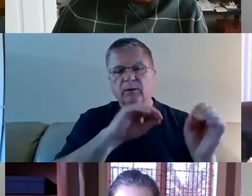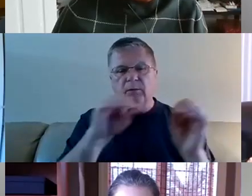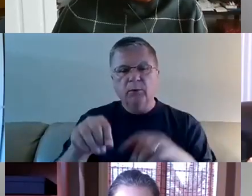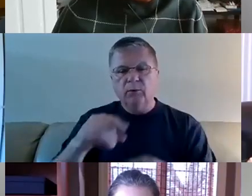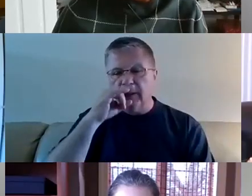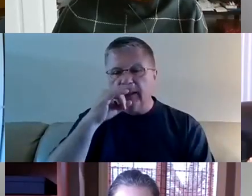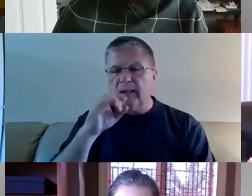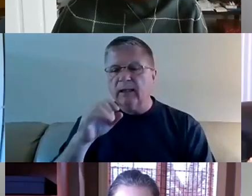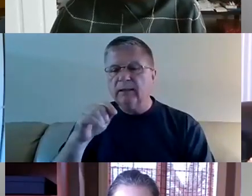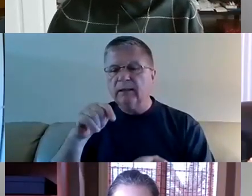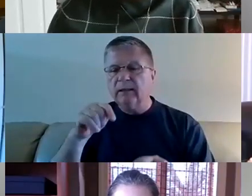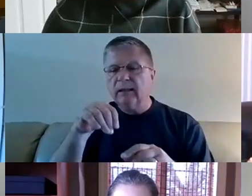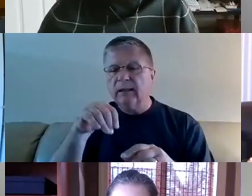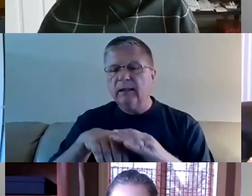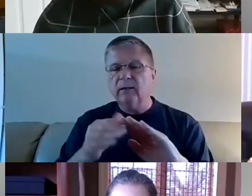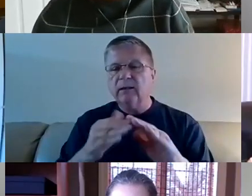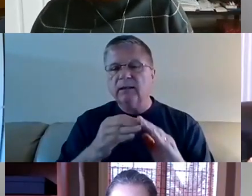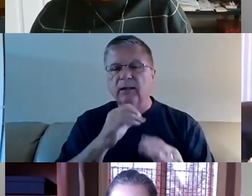help?